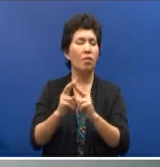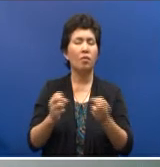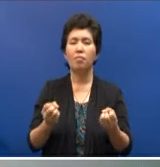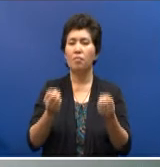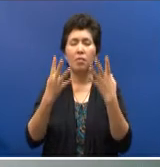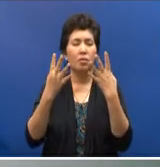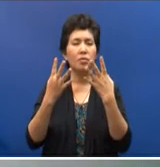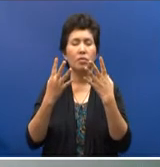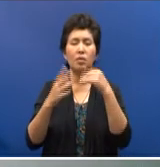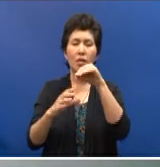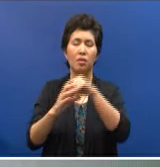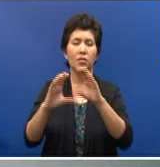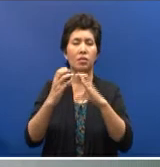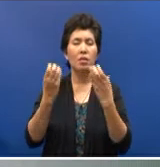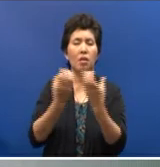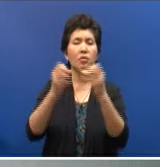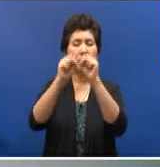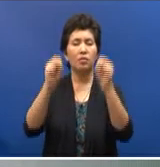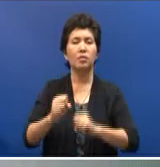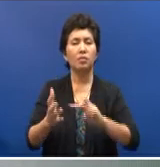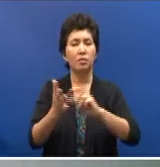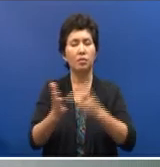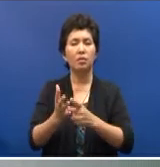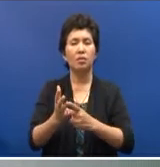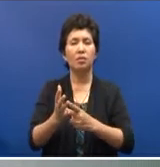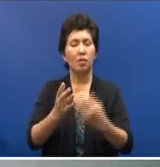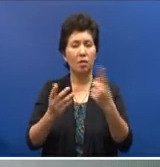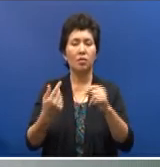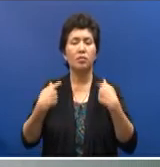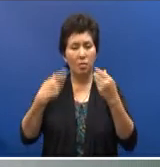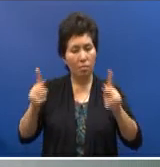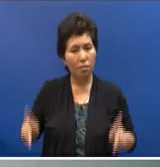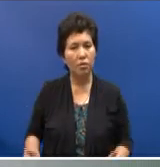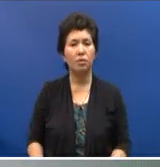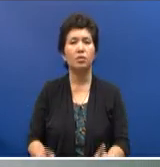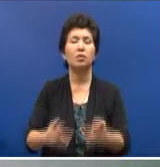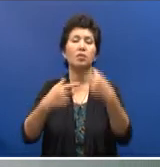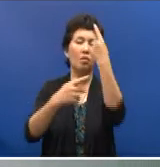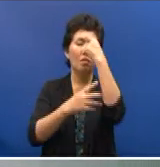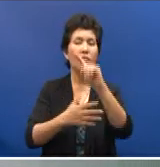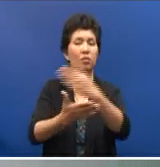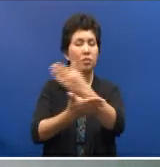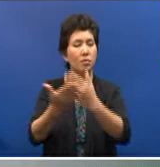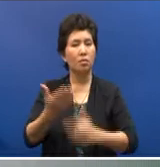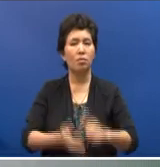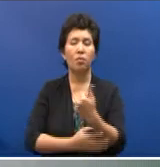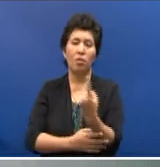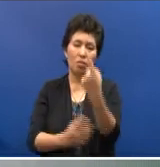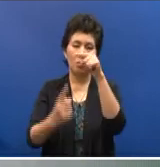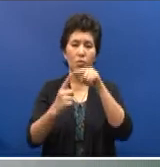alive, okay, in this class system, meaning that there is opportunity, okay, for someone